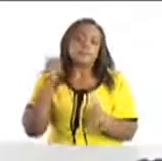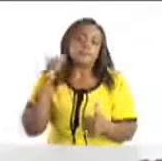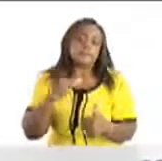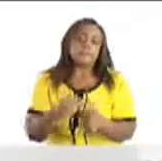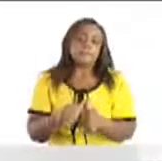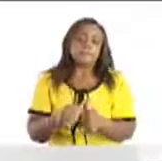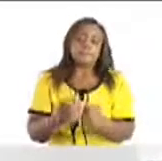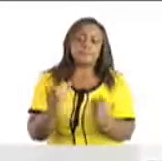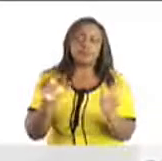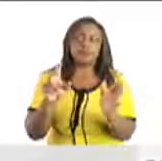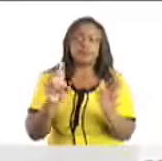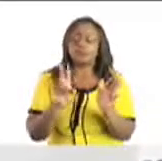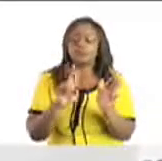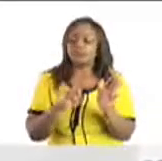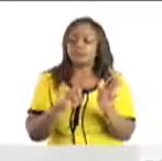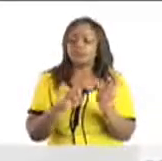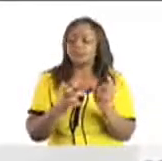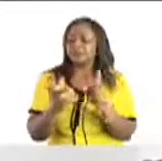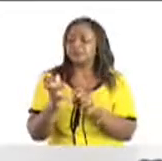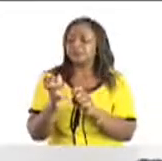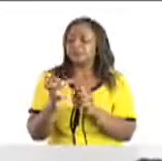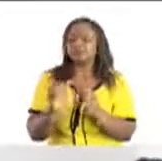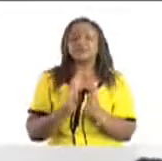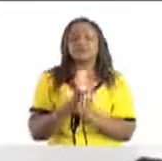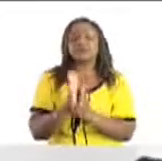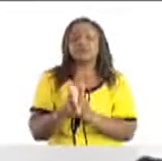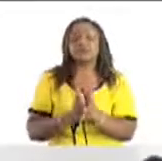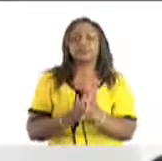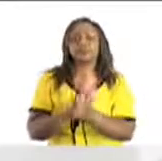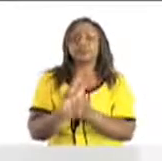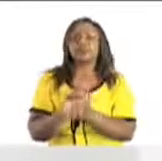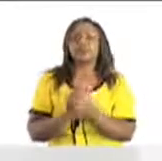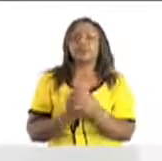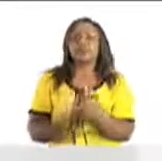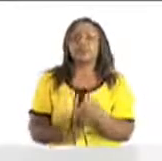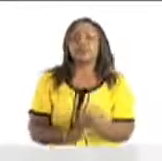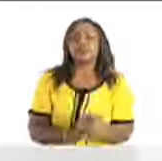to sanitize your hands every time.